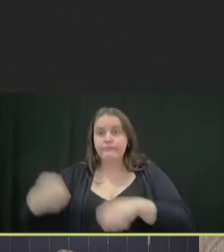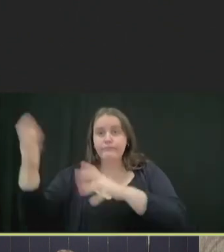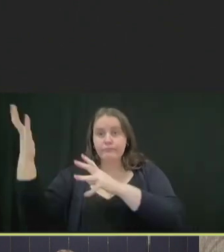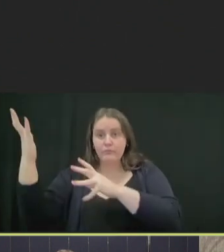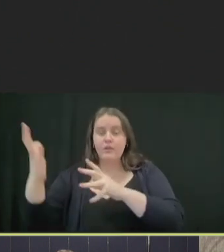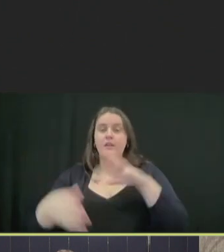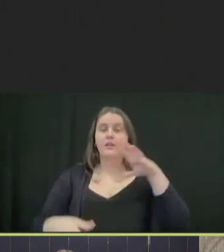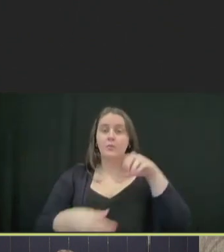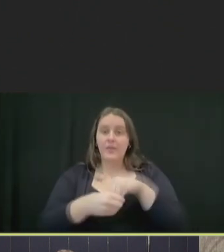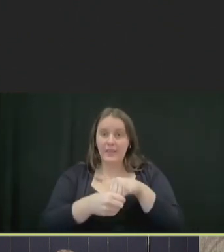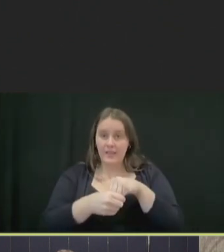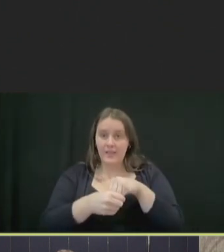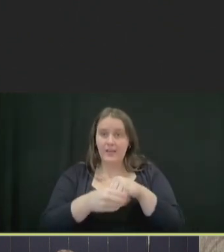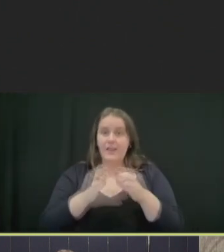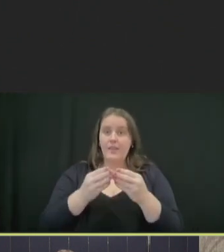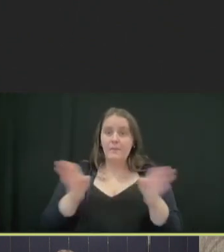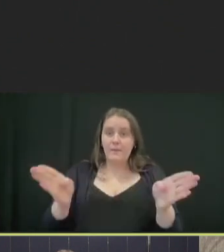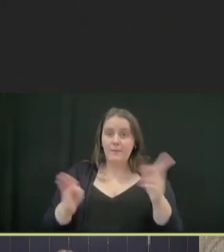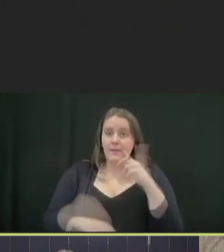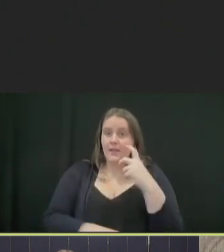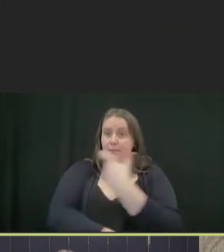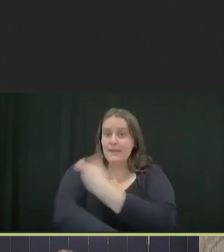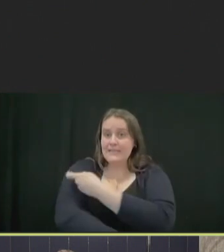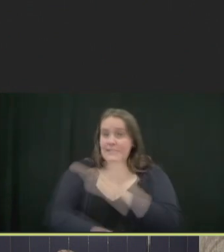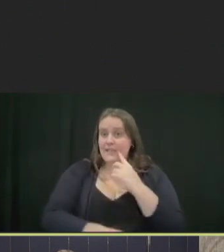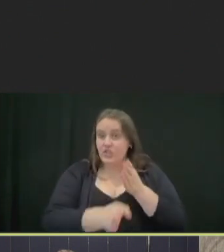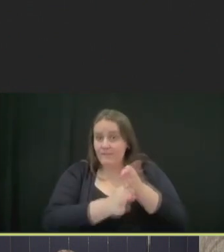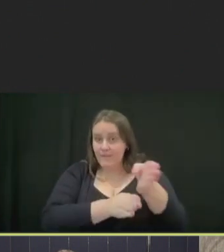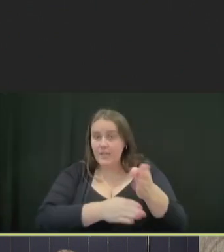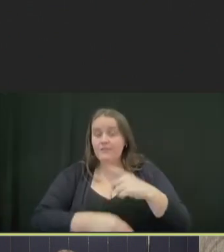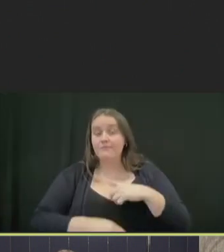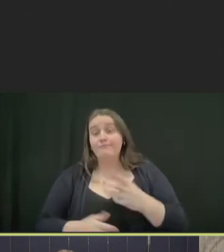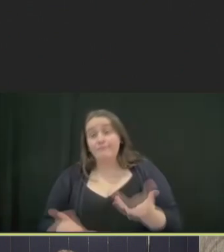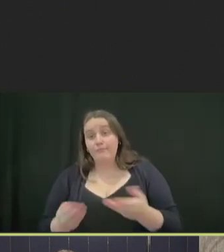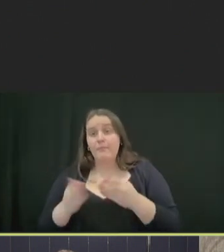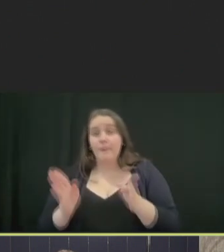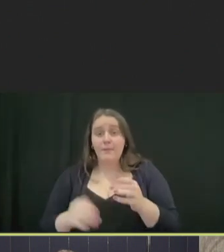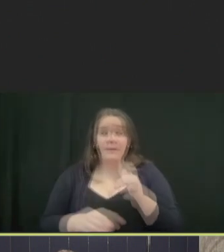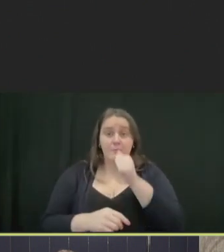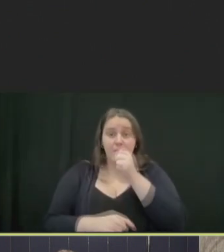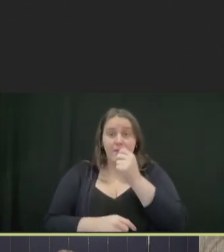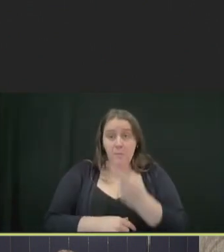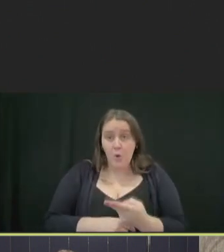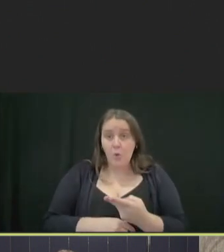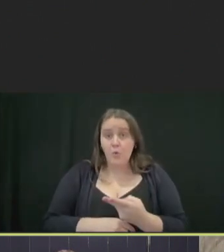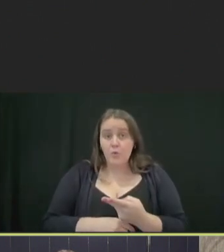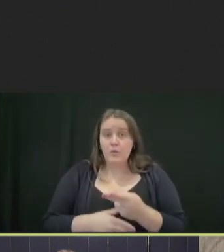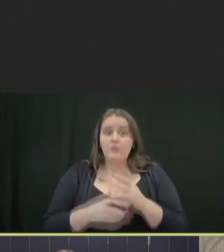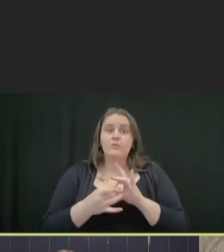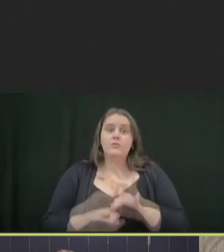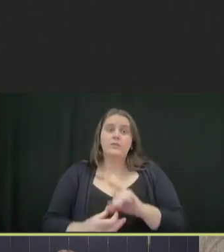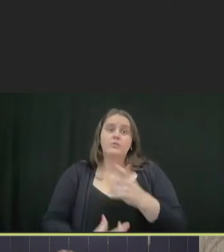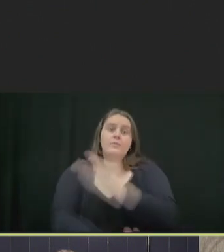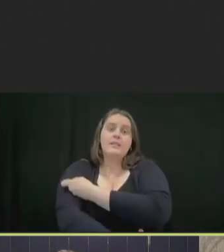within the public immunization space, public and private immunization space, and